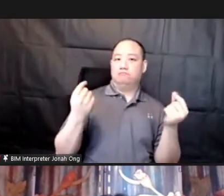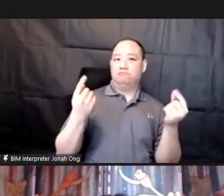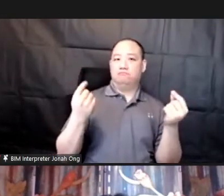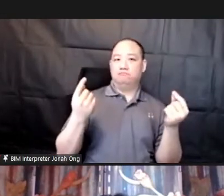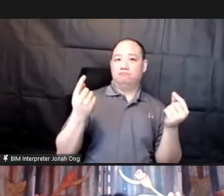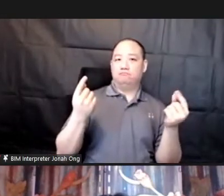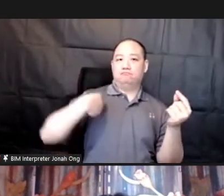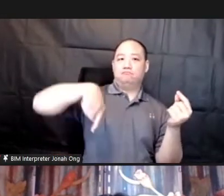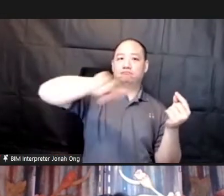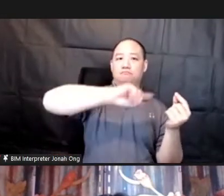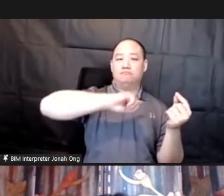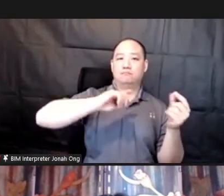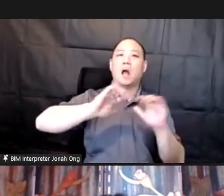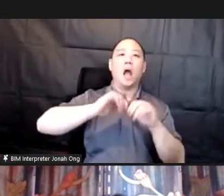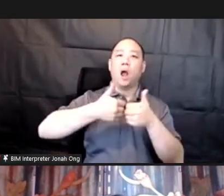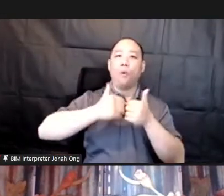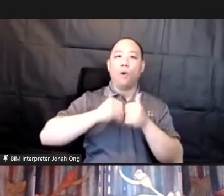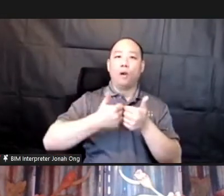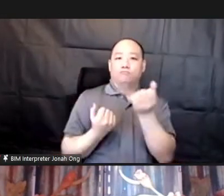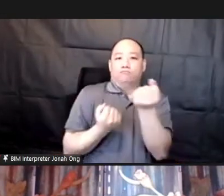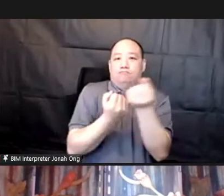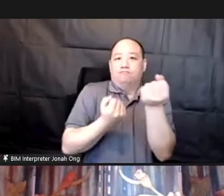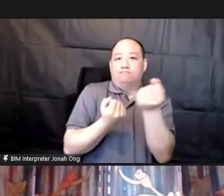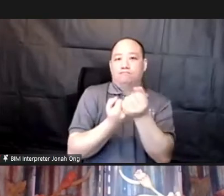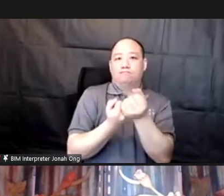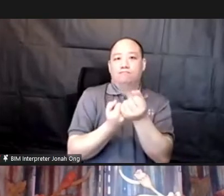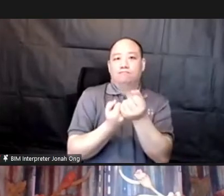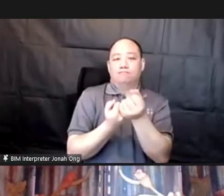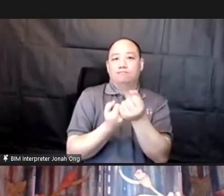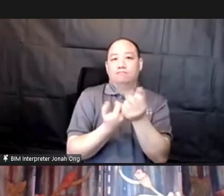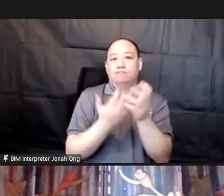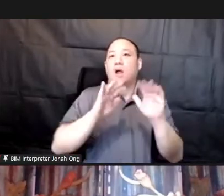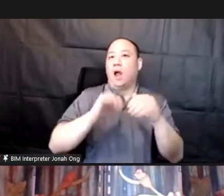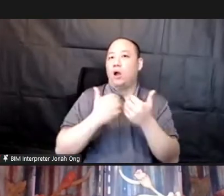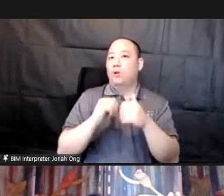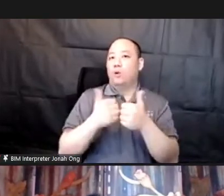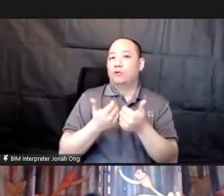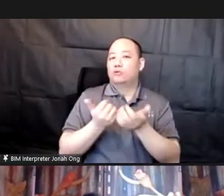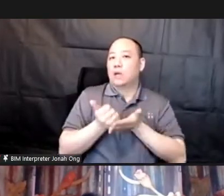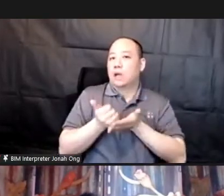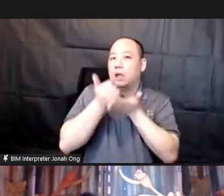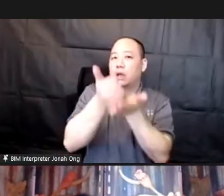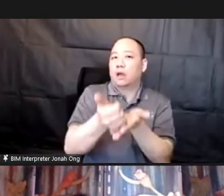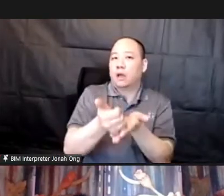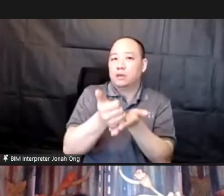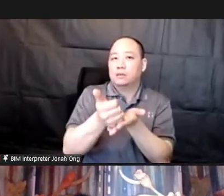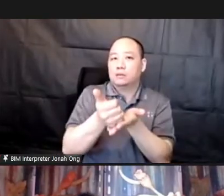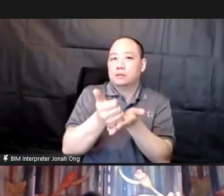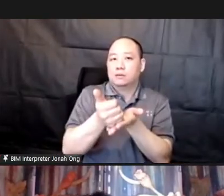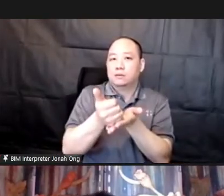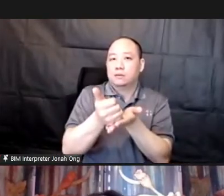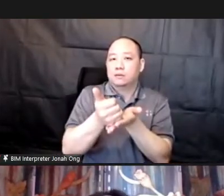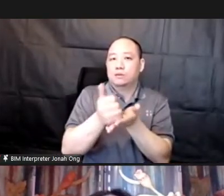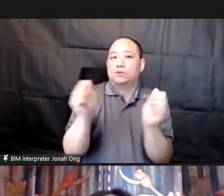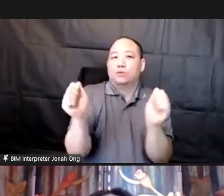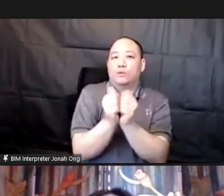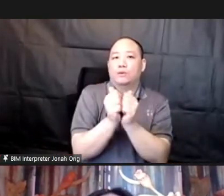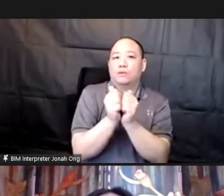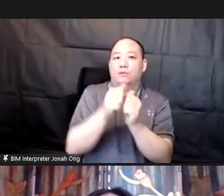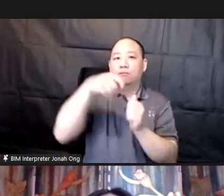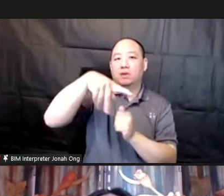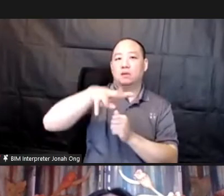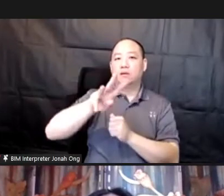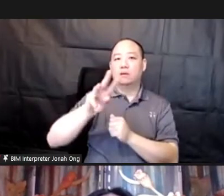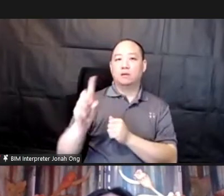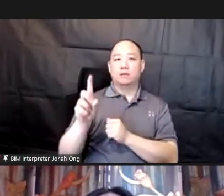structural changes? So, you know, we can uplift and also like assist persons with disability.